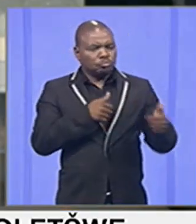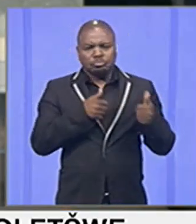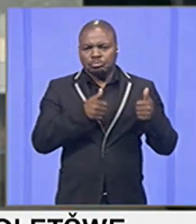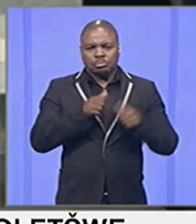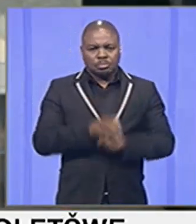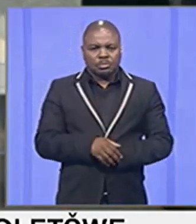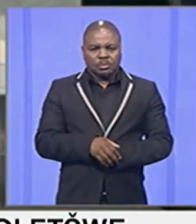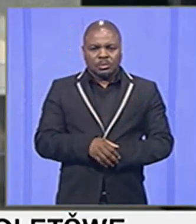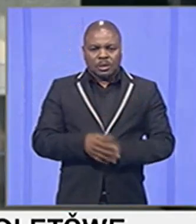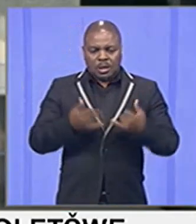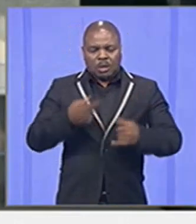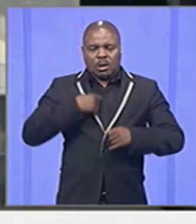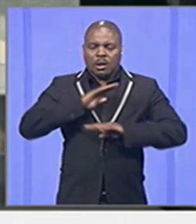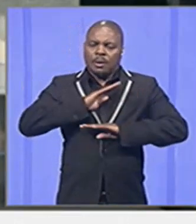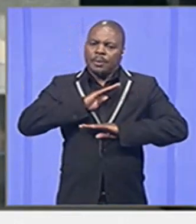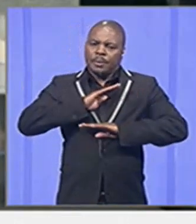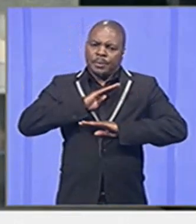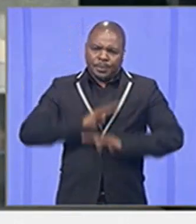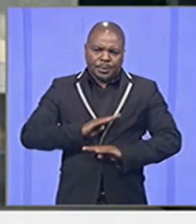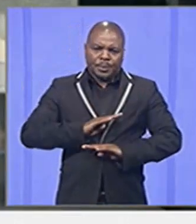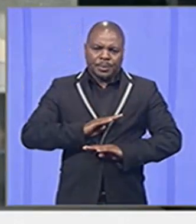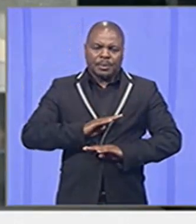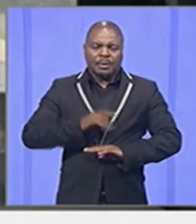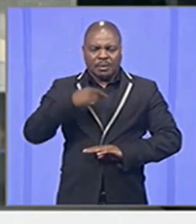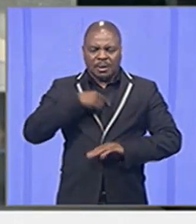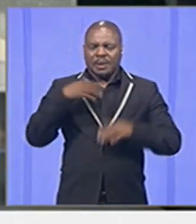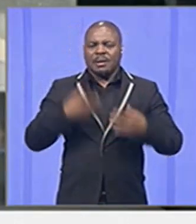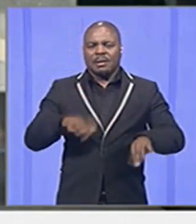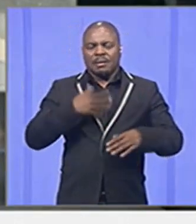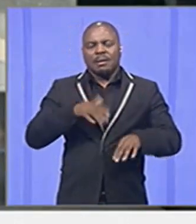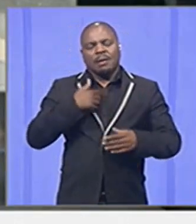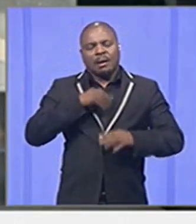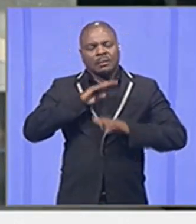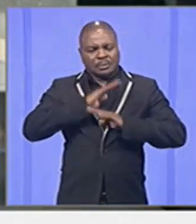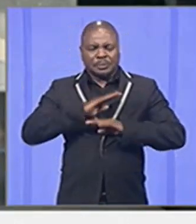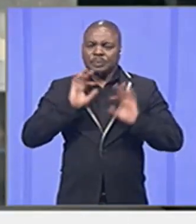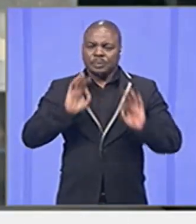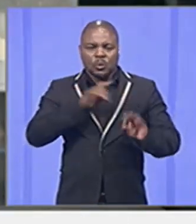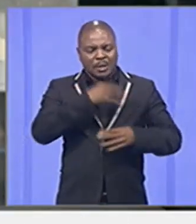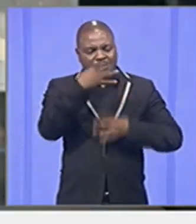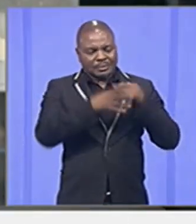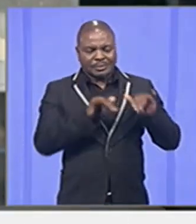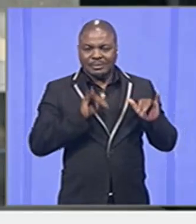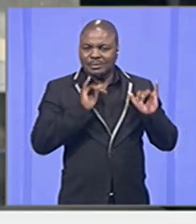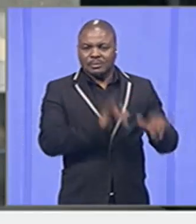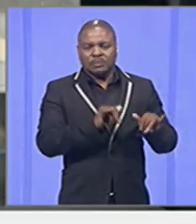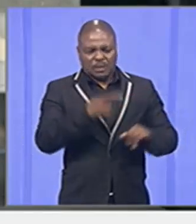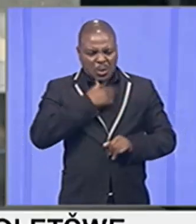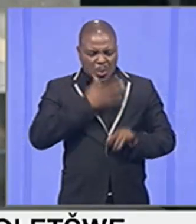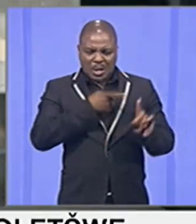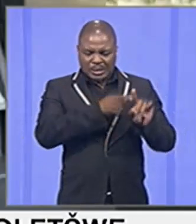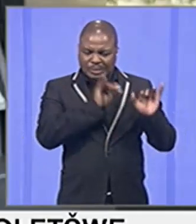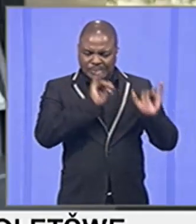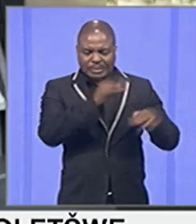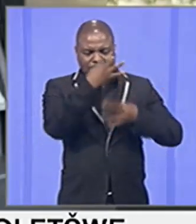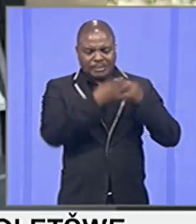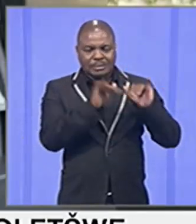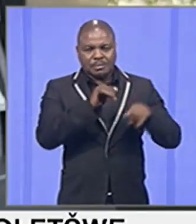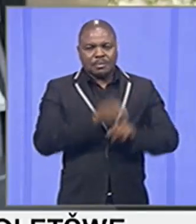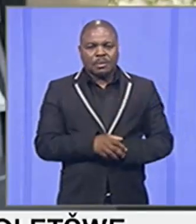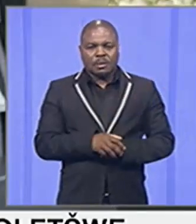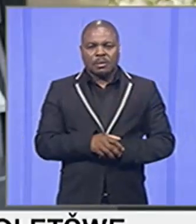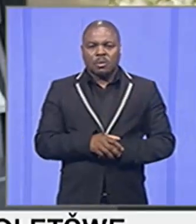bile pelo ya ka e wele ke a kgotsofala ka mokgwa ba mo lathetšeng ka gona ke mo re be re nyaka ka gona. Basadi ba